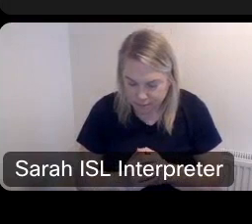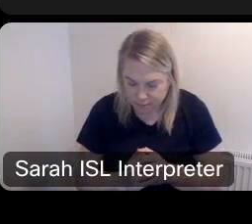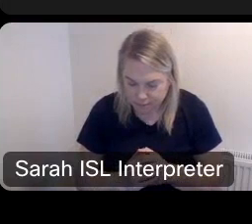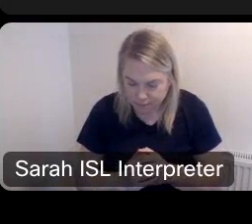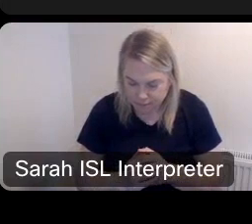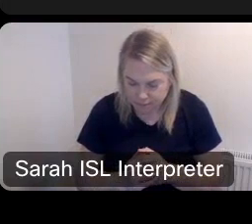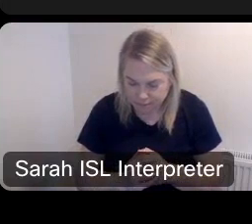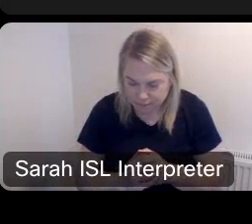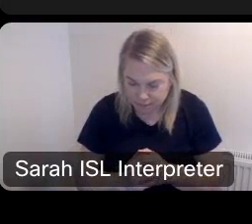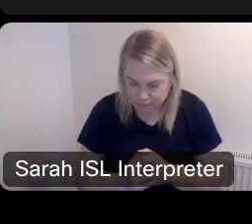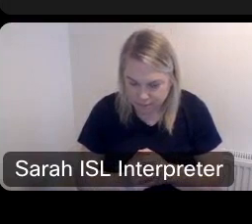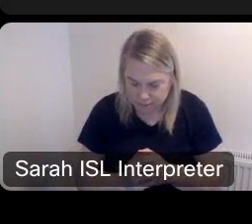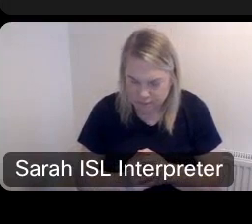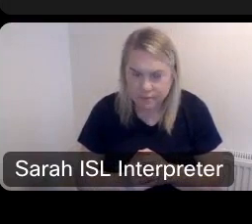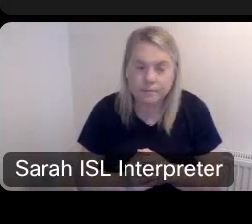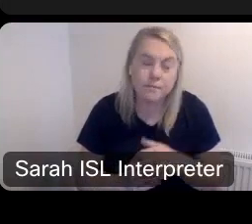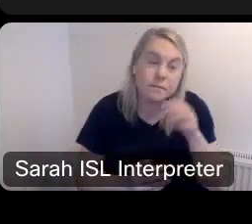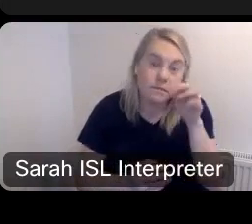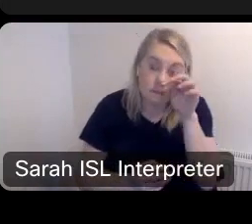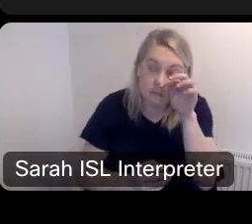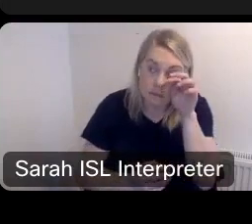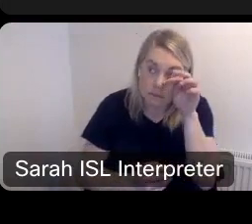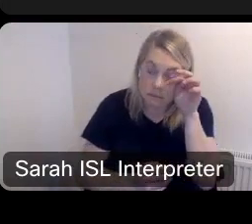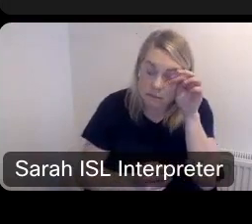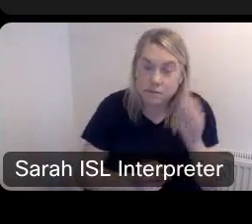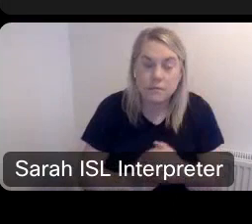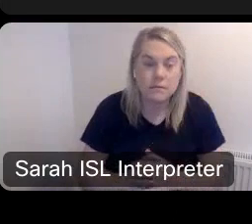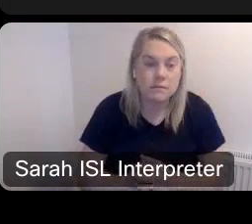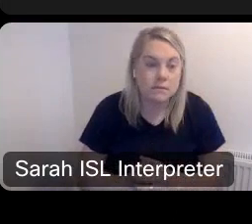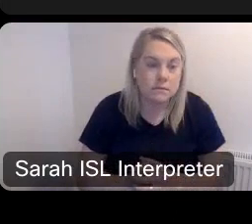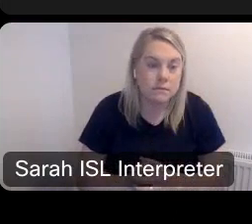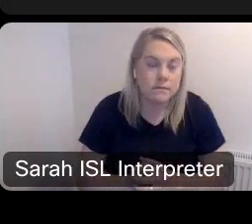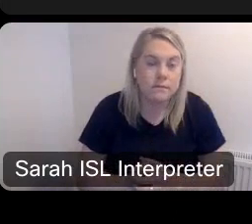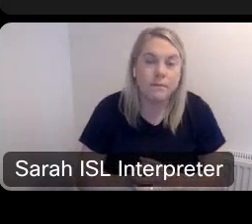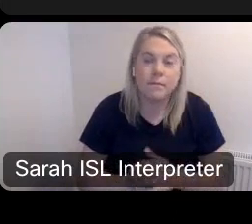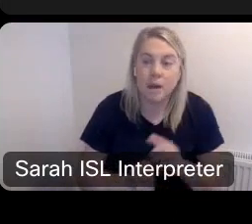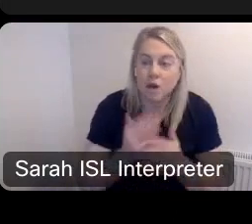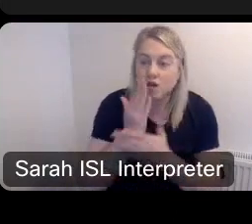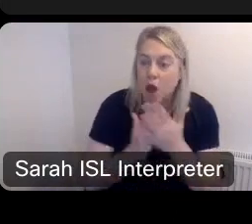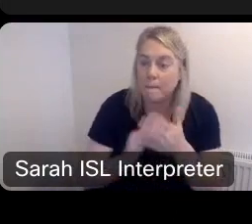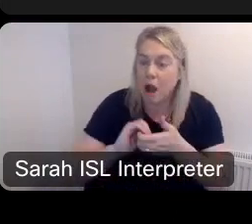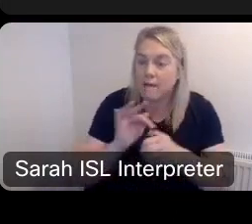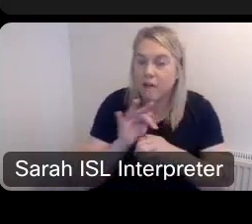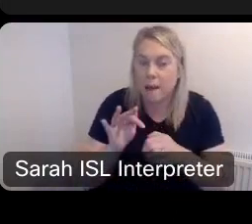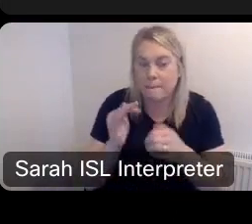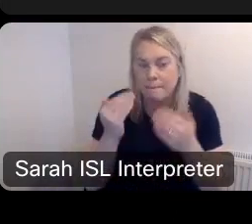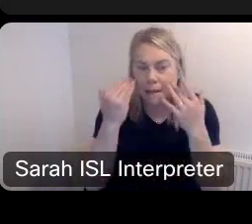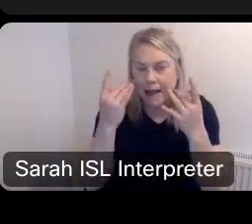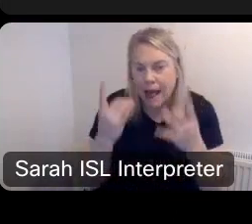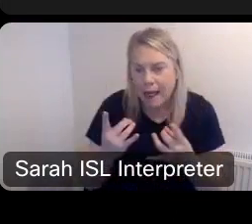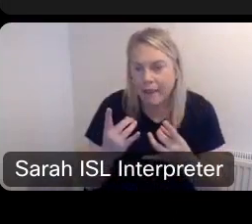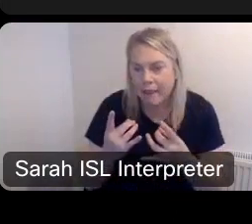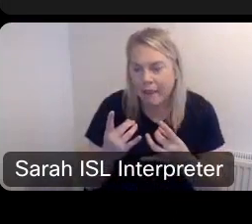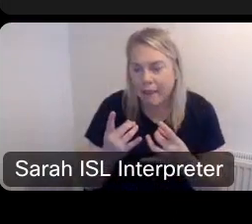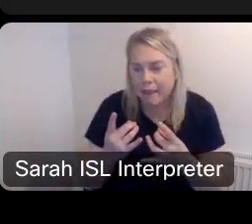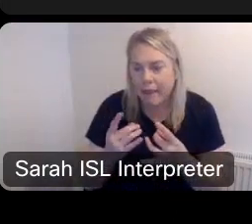Yeah, so in this, our dear colleagues from the Mental Health Commission were going to join us, but unfortunately had to give their apologies.